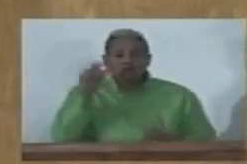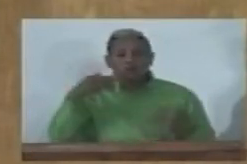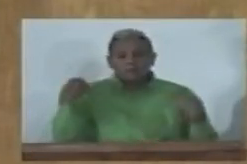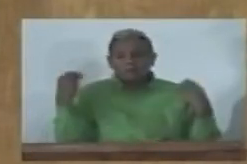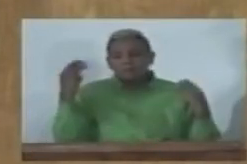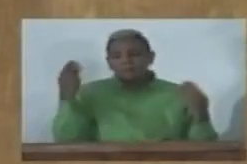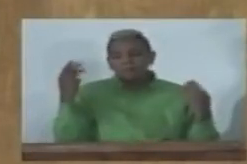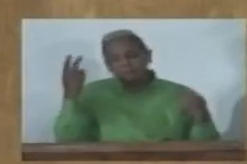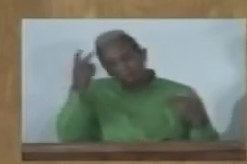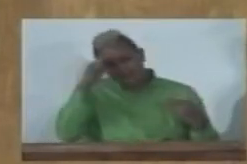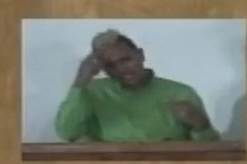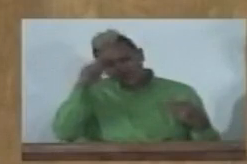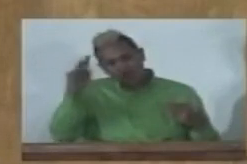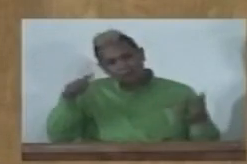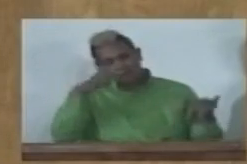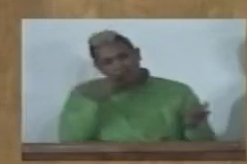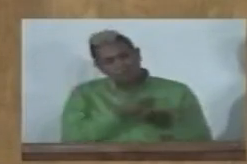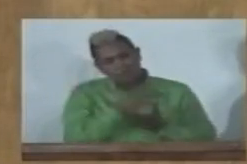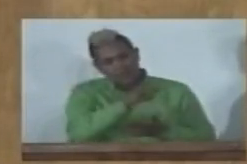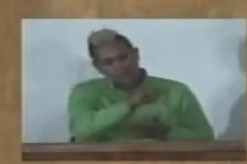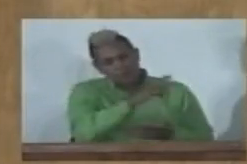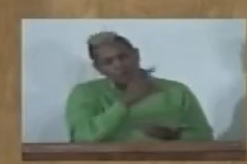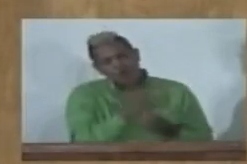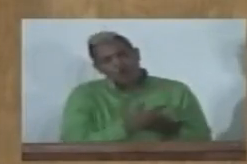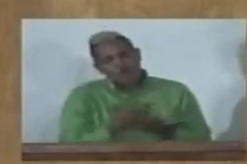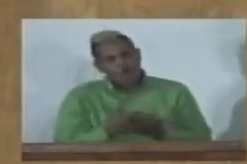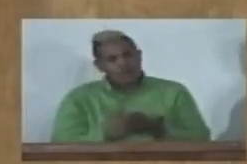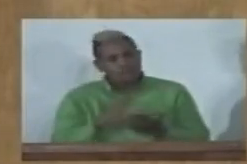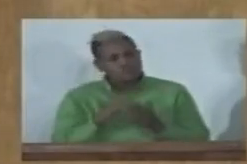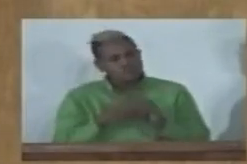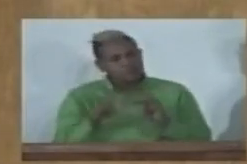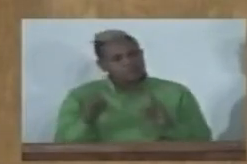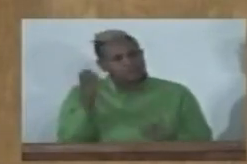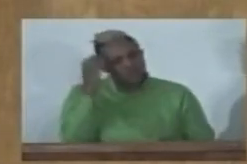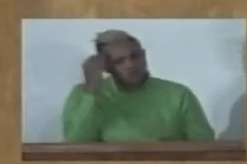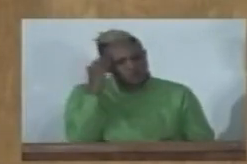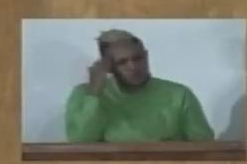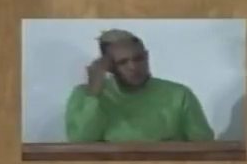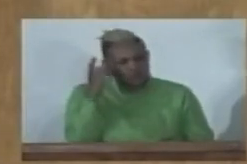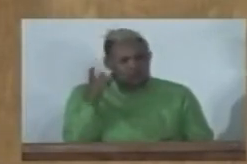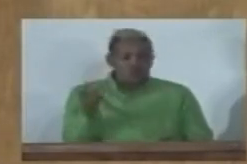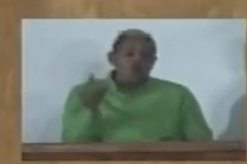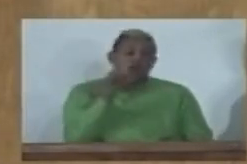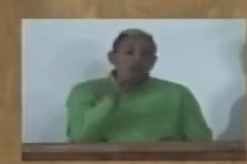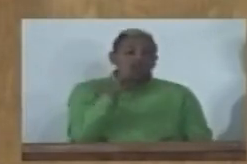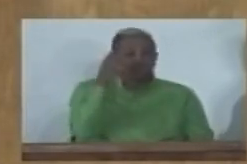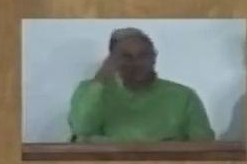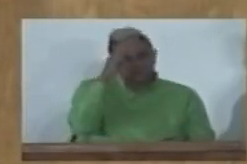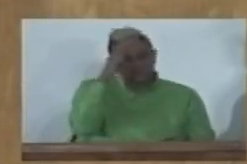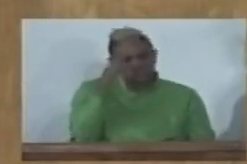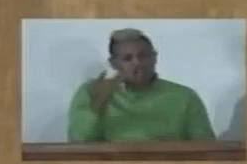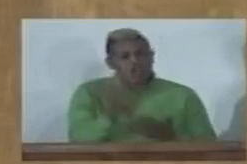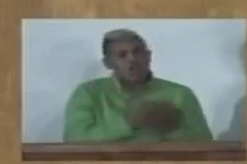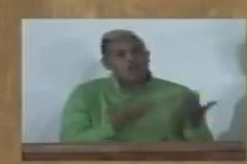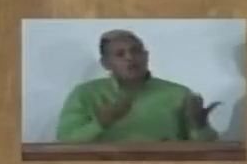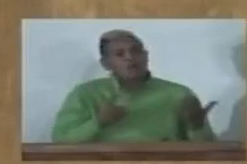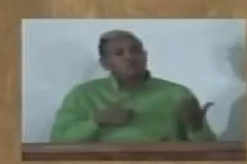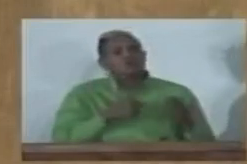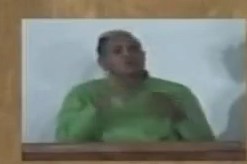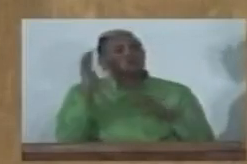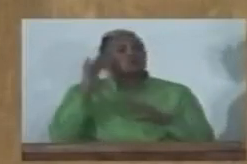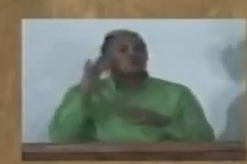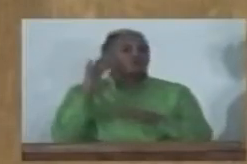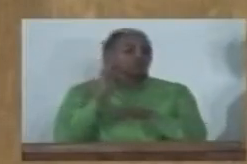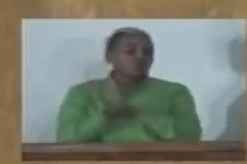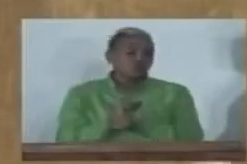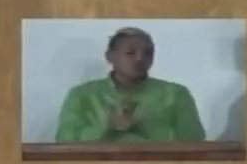Mexicans. The Jamaican people need to know that you're asking the Mexicans to collect what we used to collect. And